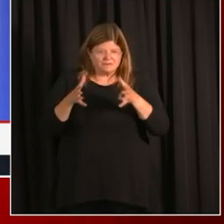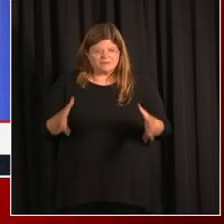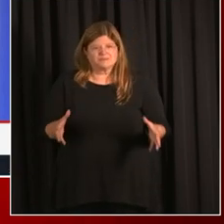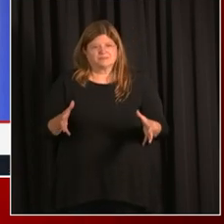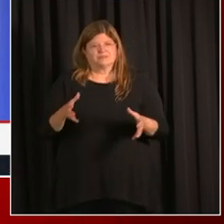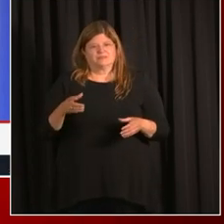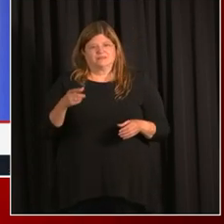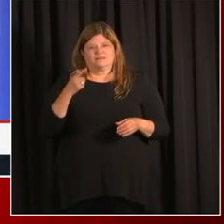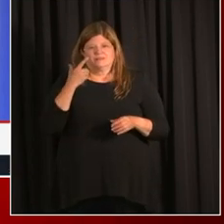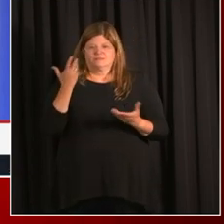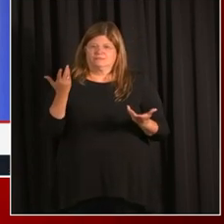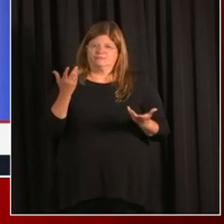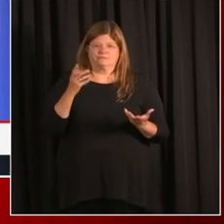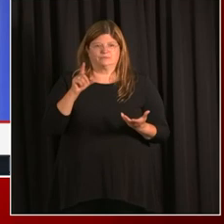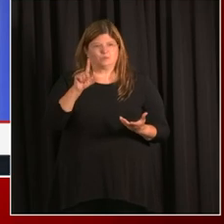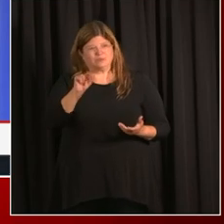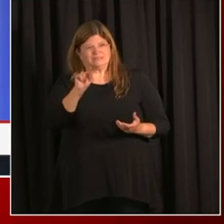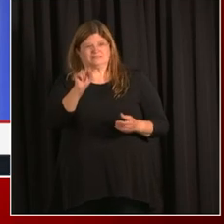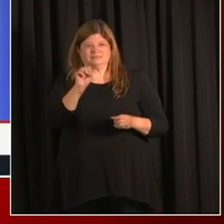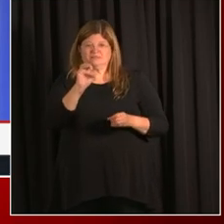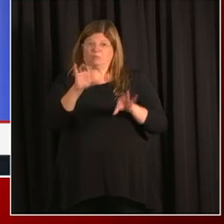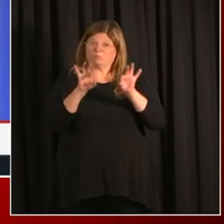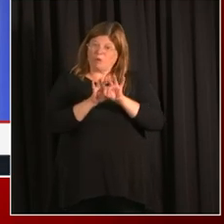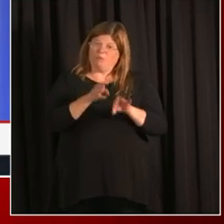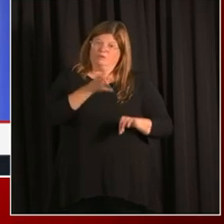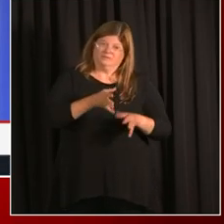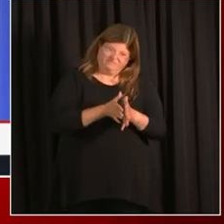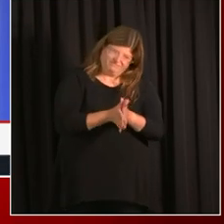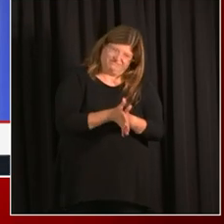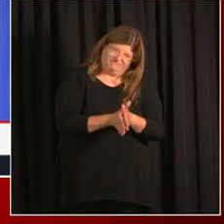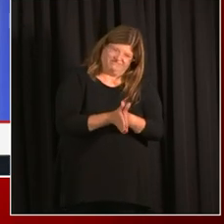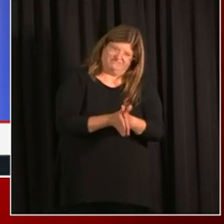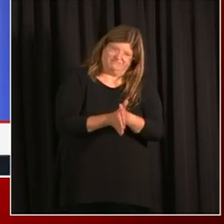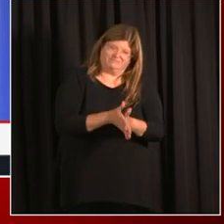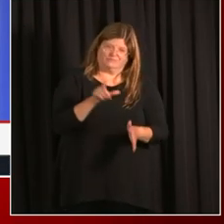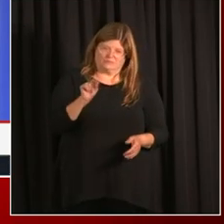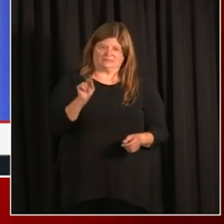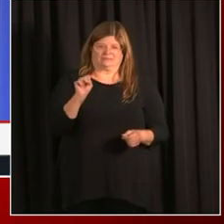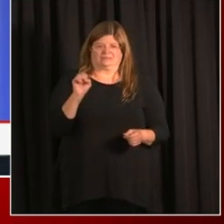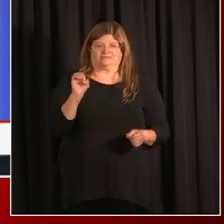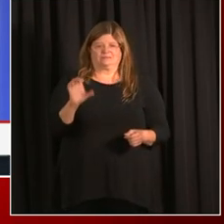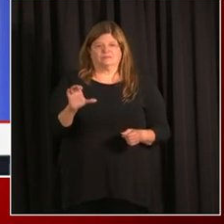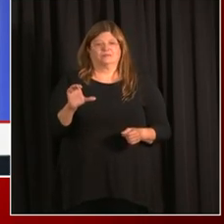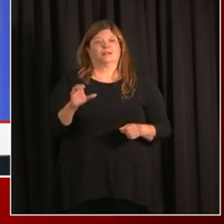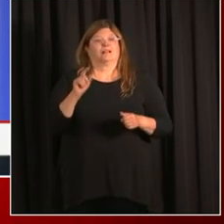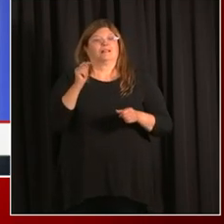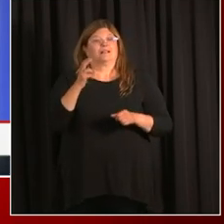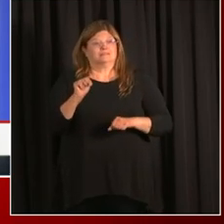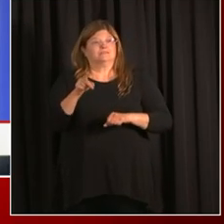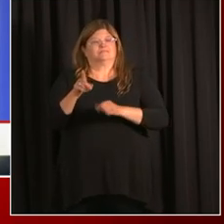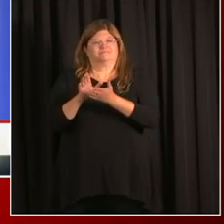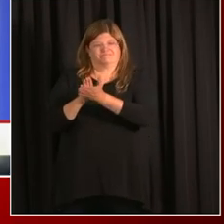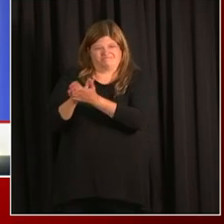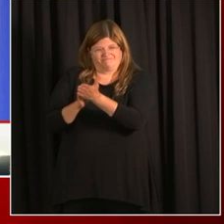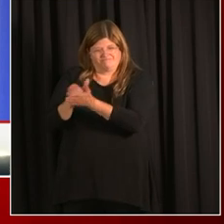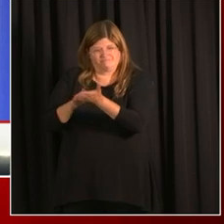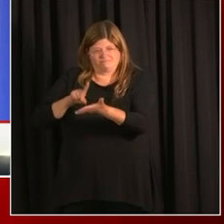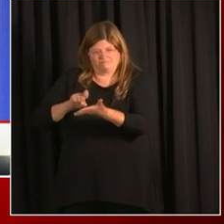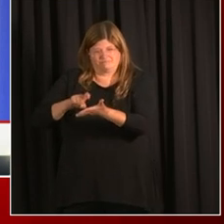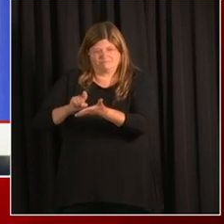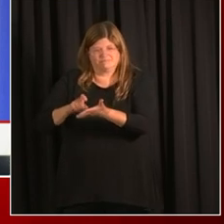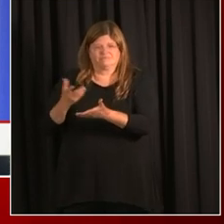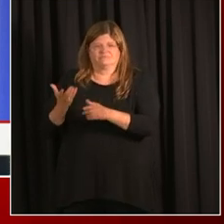them for at least 20 seconds. Being sure to use alcohol-based hand sanitizers that contain at